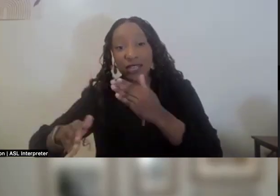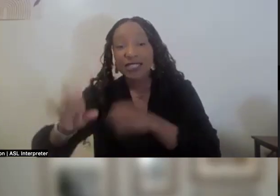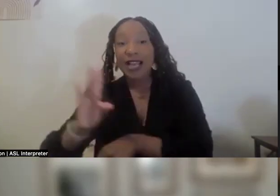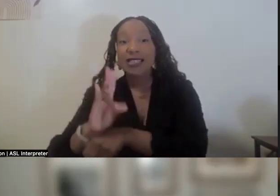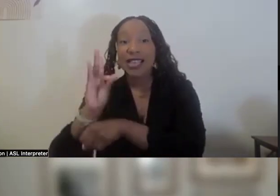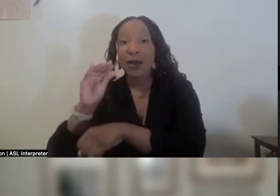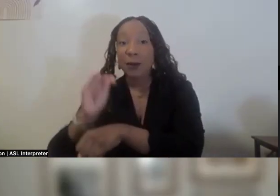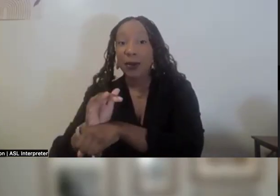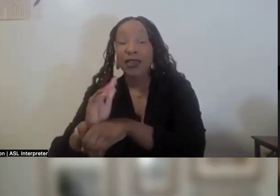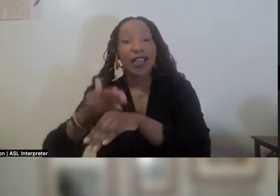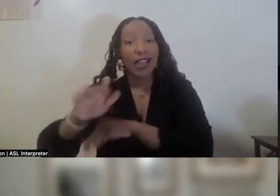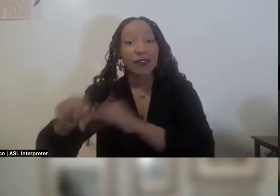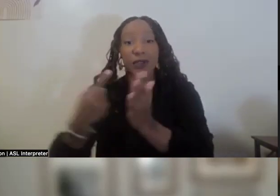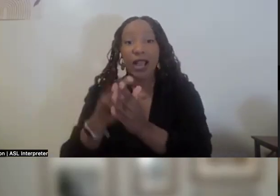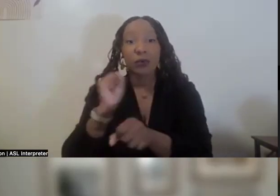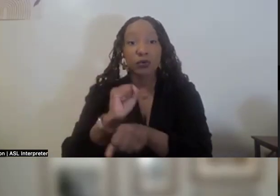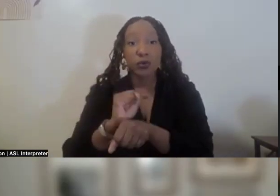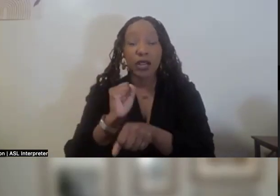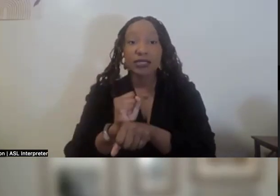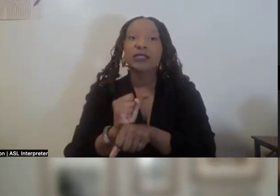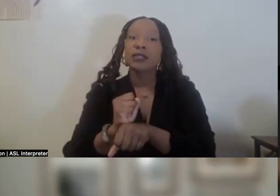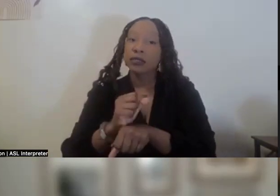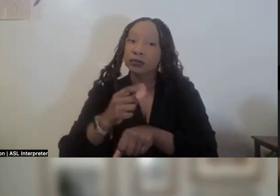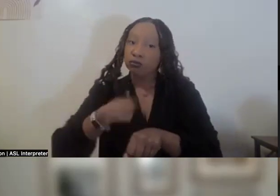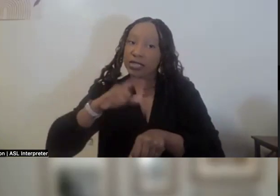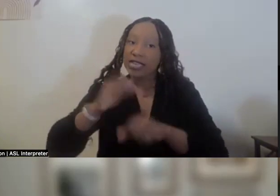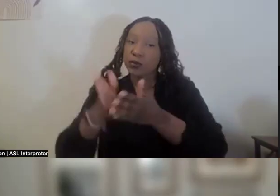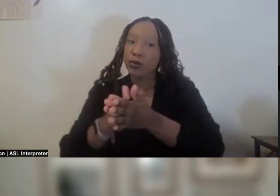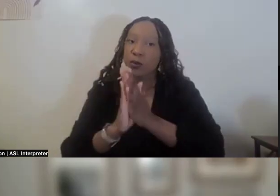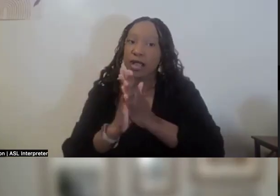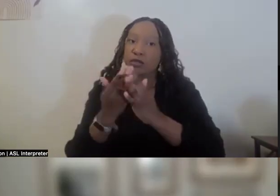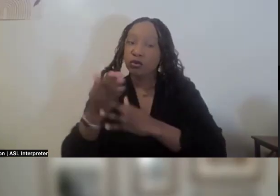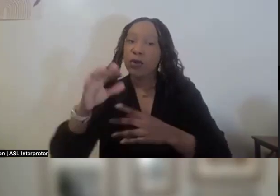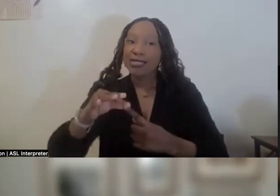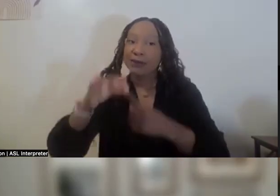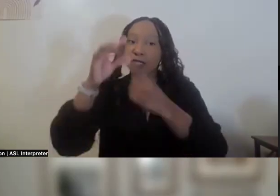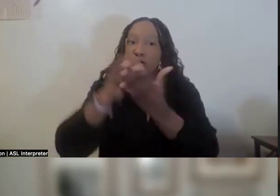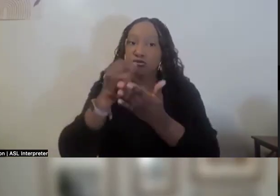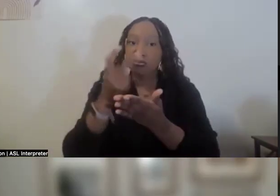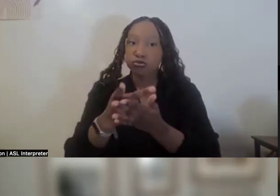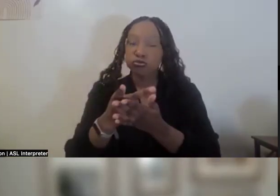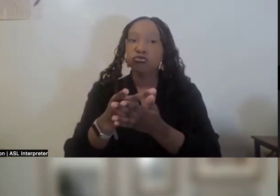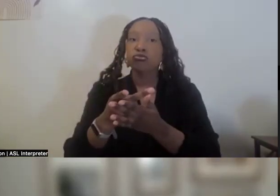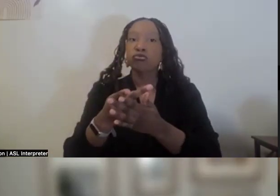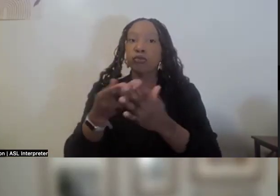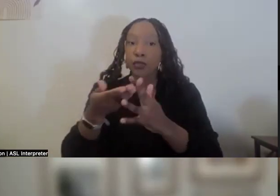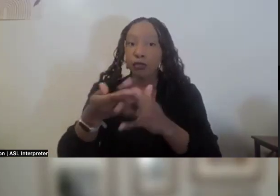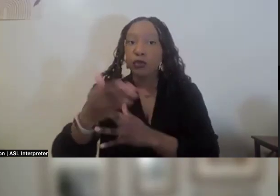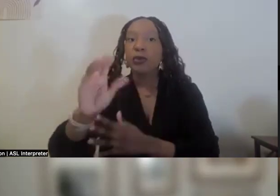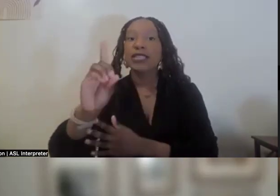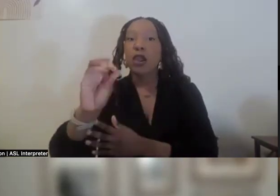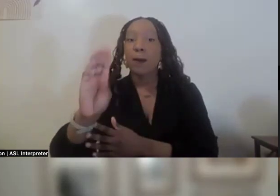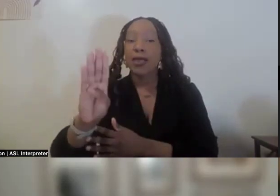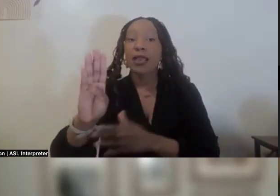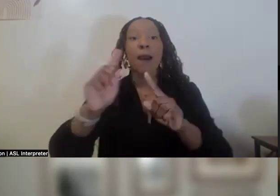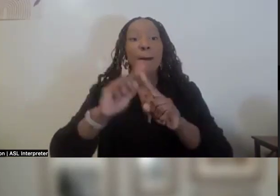after hours work would need to be requested via a special permit by DOB. But